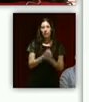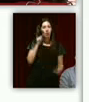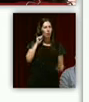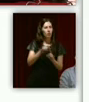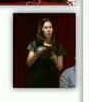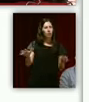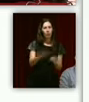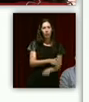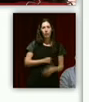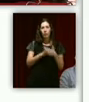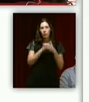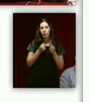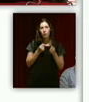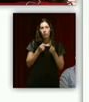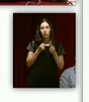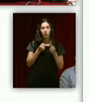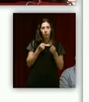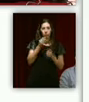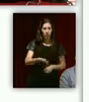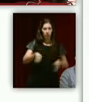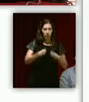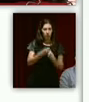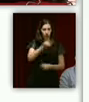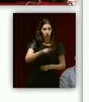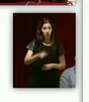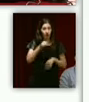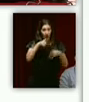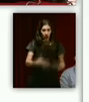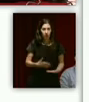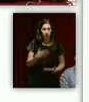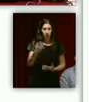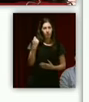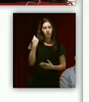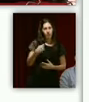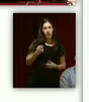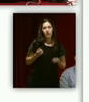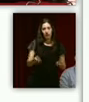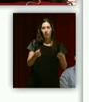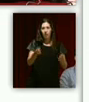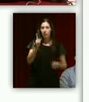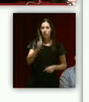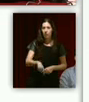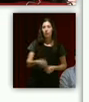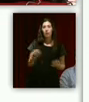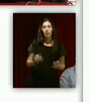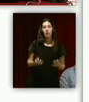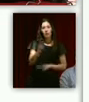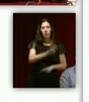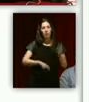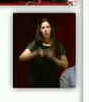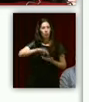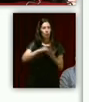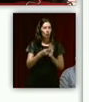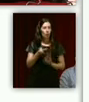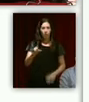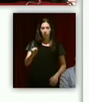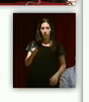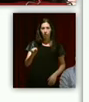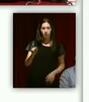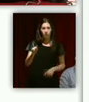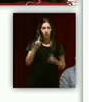to reach the biggest amount of people as possible, which entails a hefty cost. We need